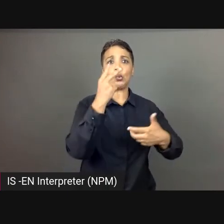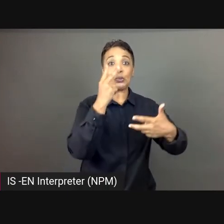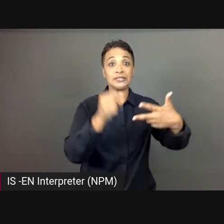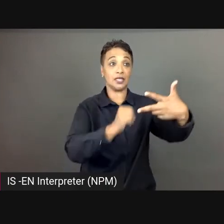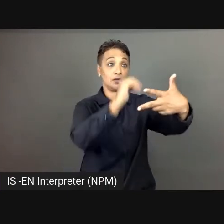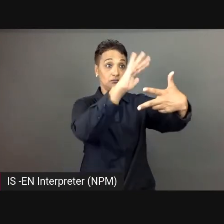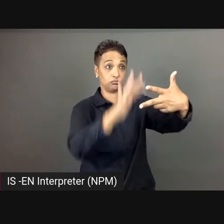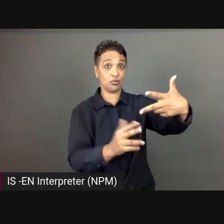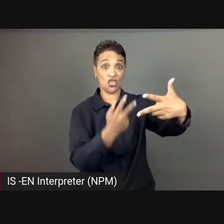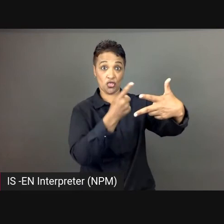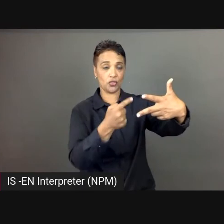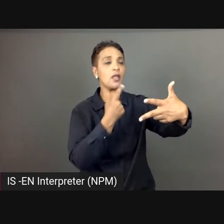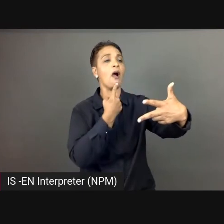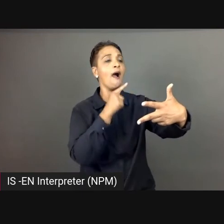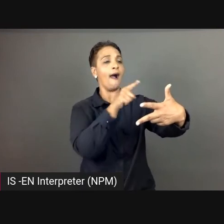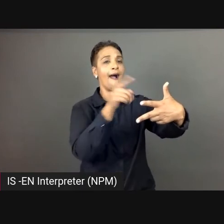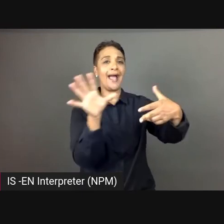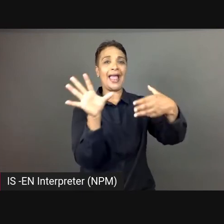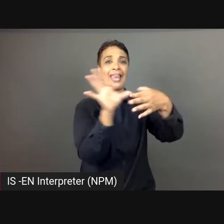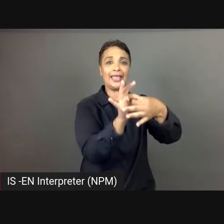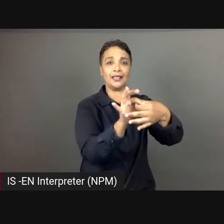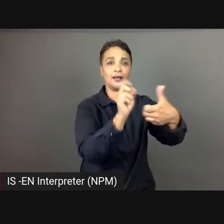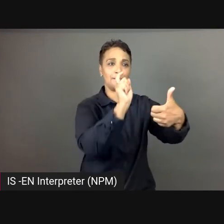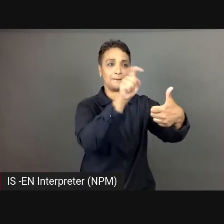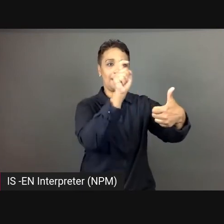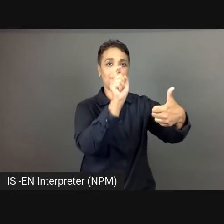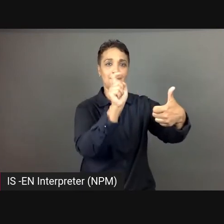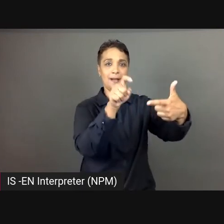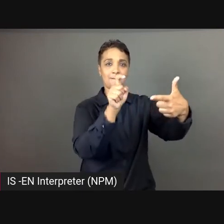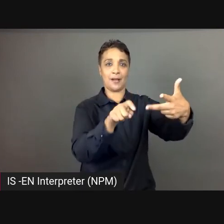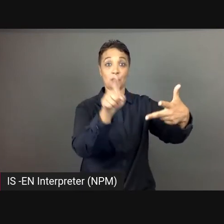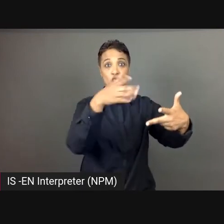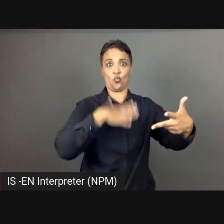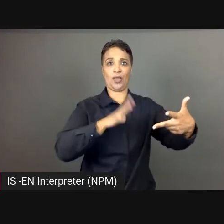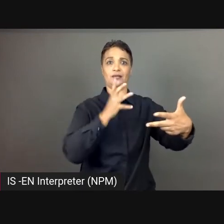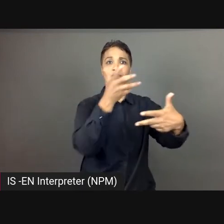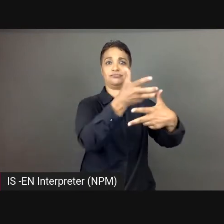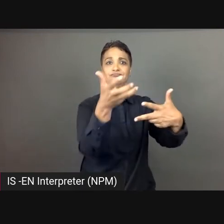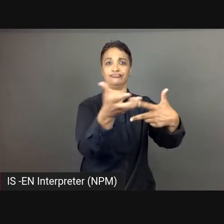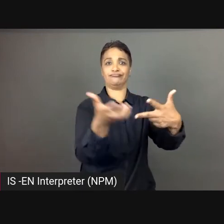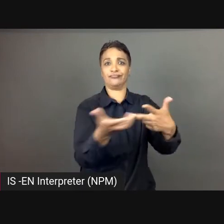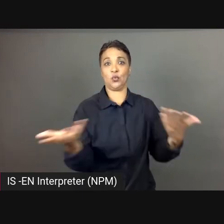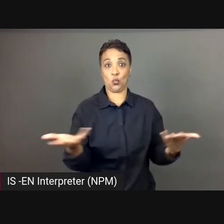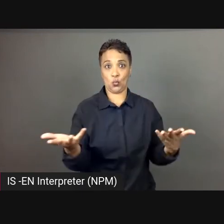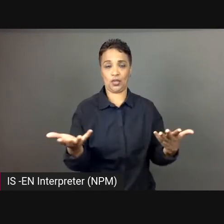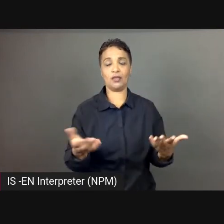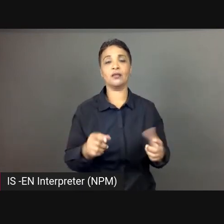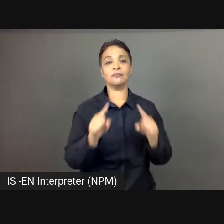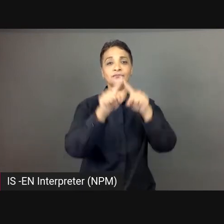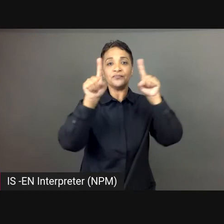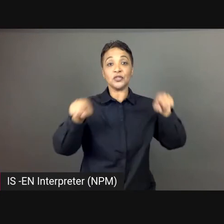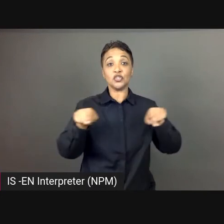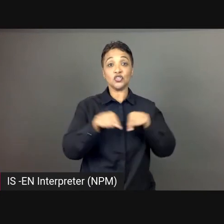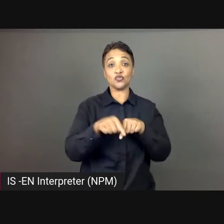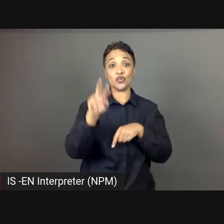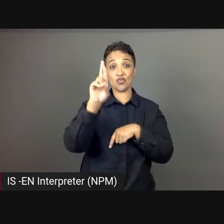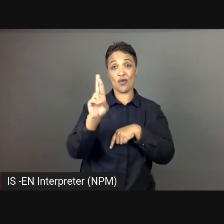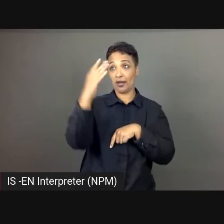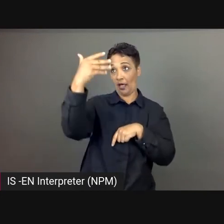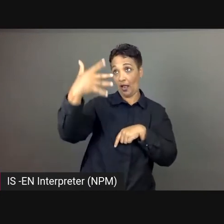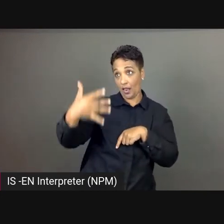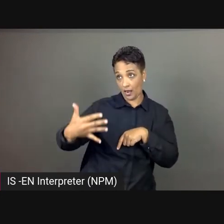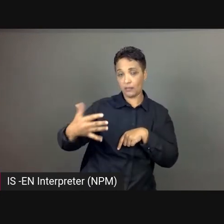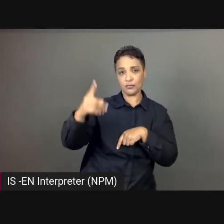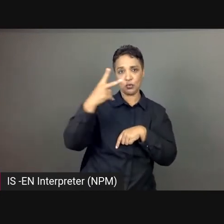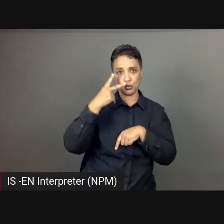click on the Zoom link on the right-hand side corner. And full instructions will be shared in the